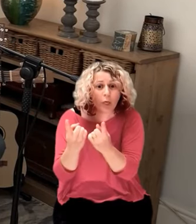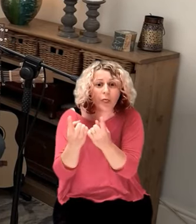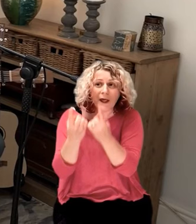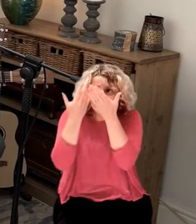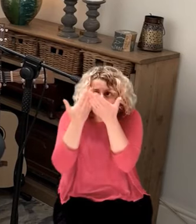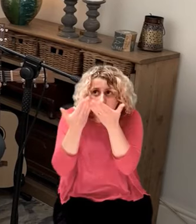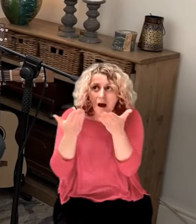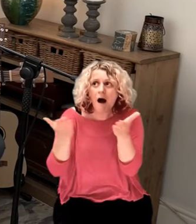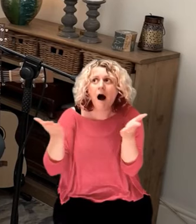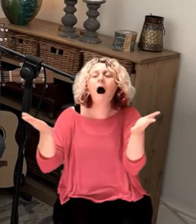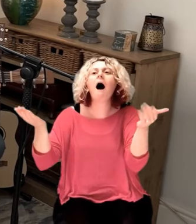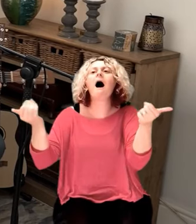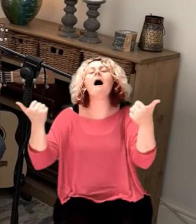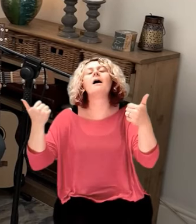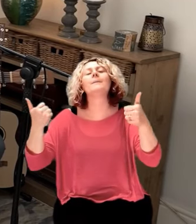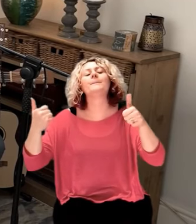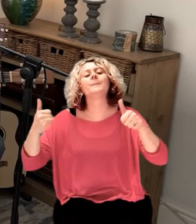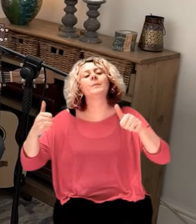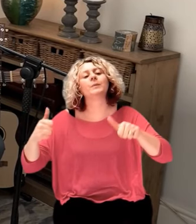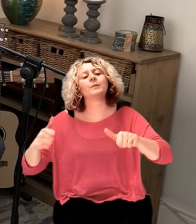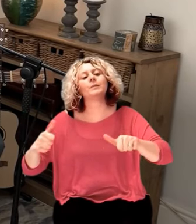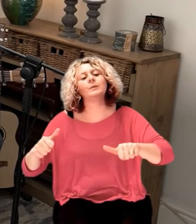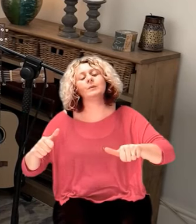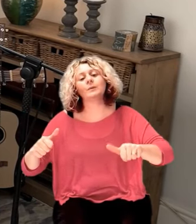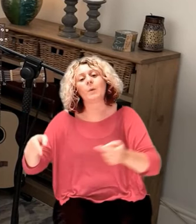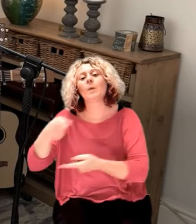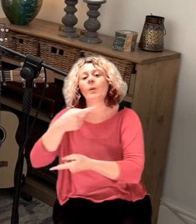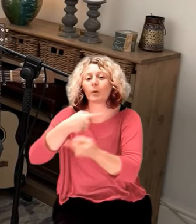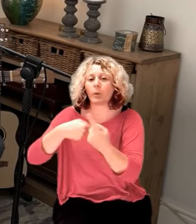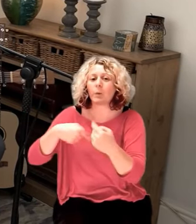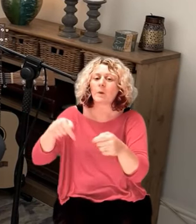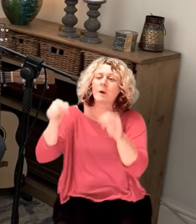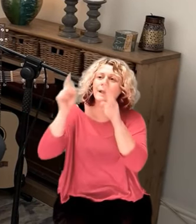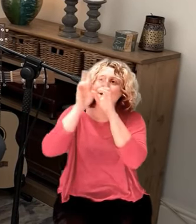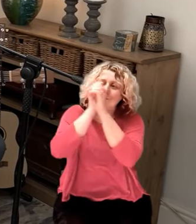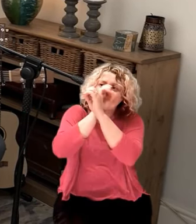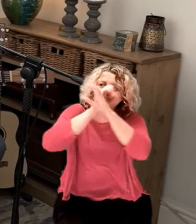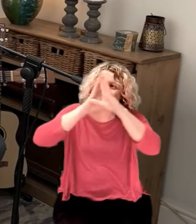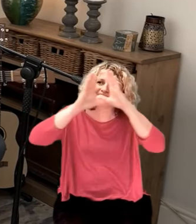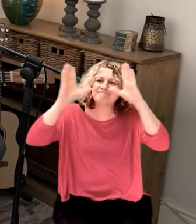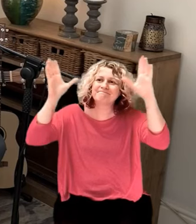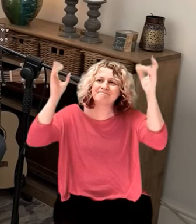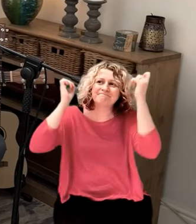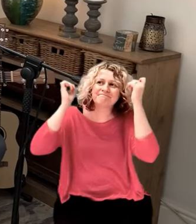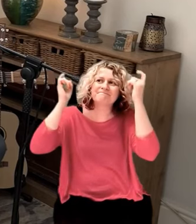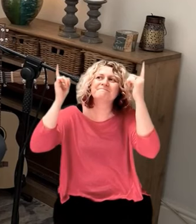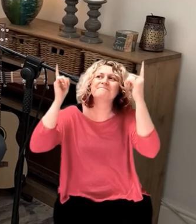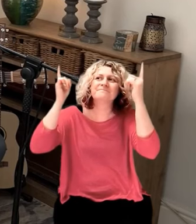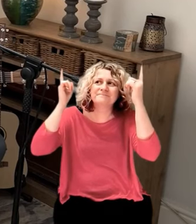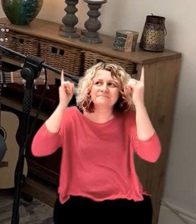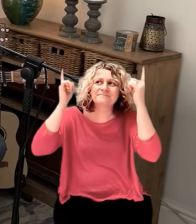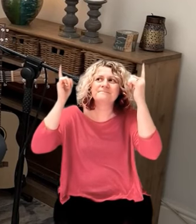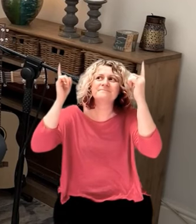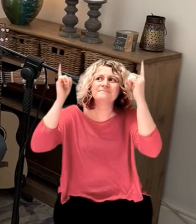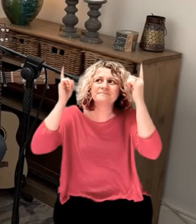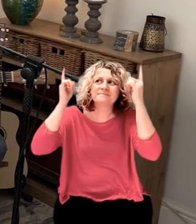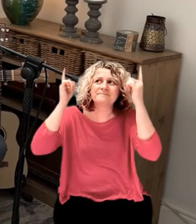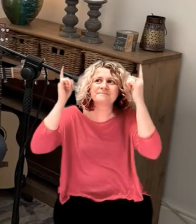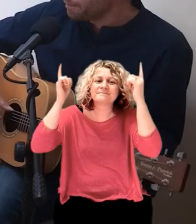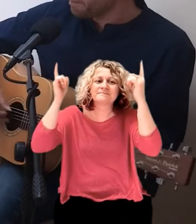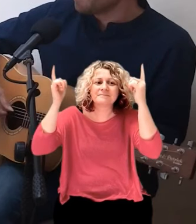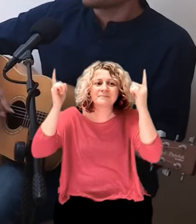soon all these things will come, and we'll gain our sight.